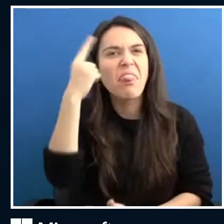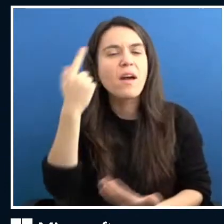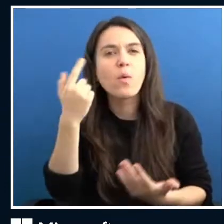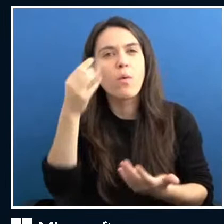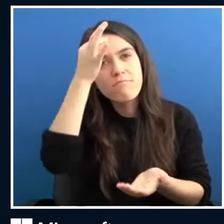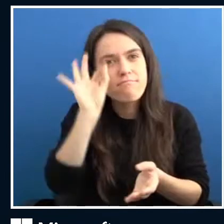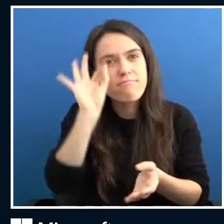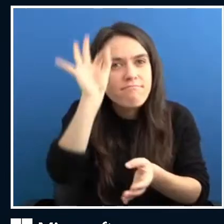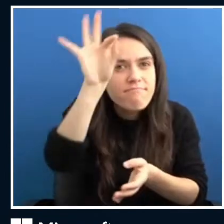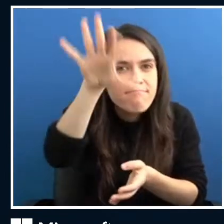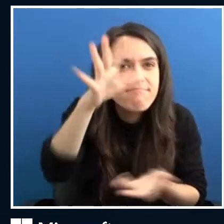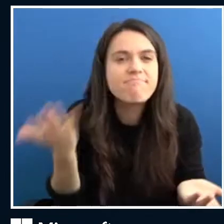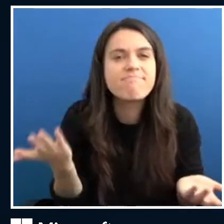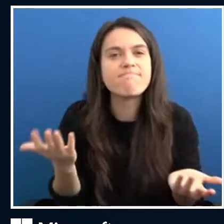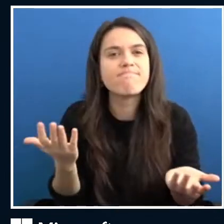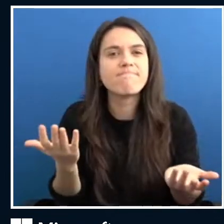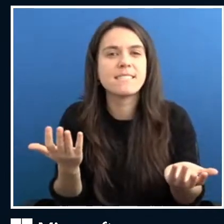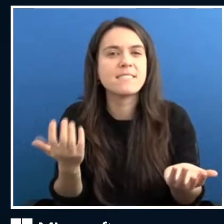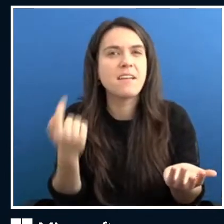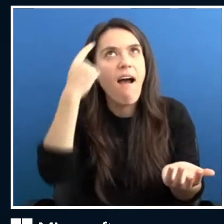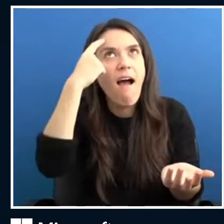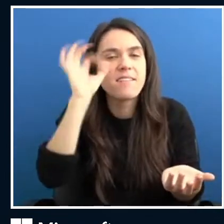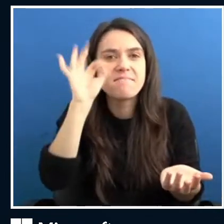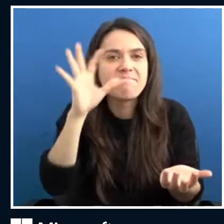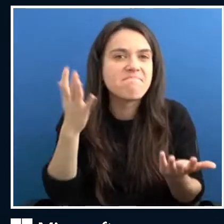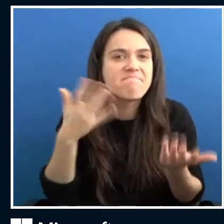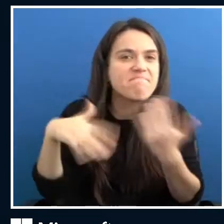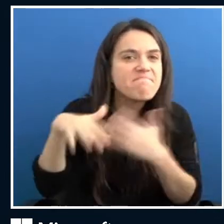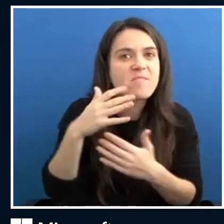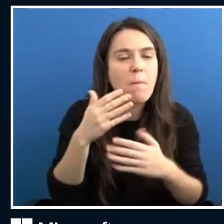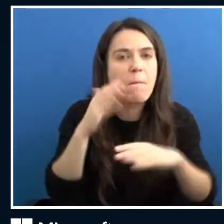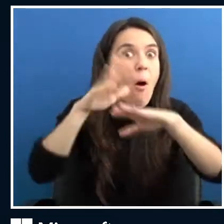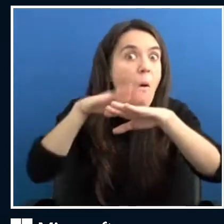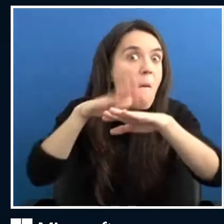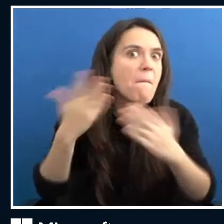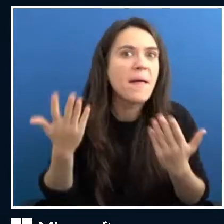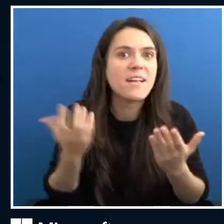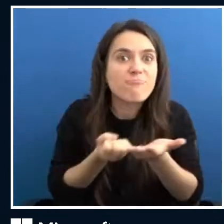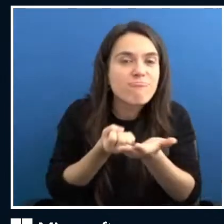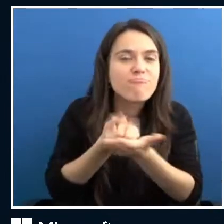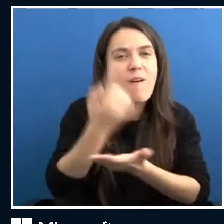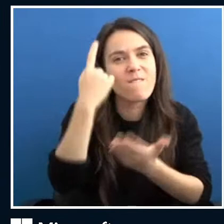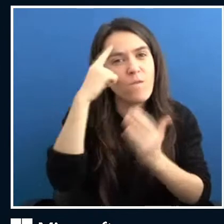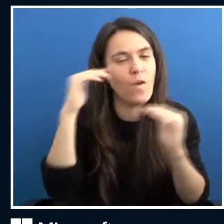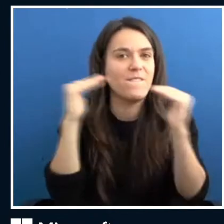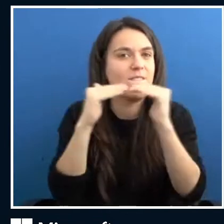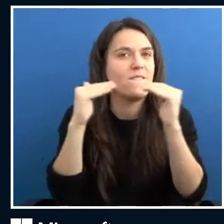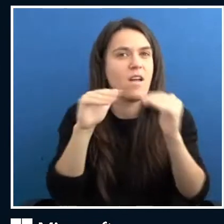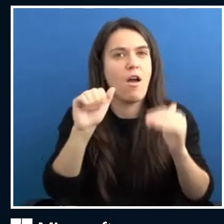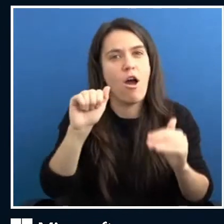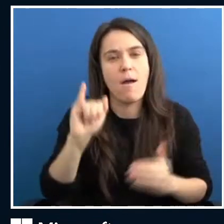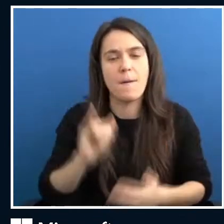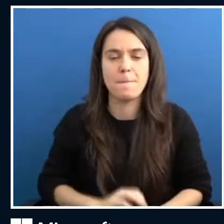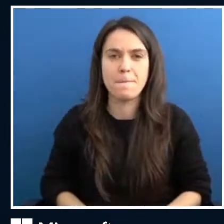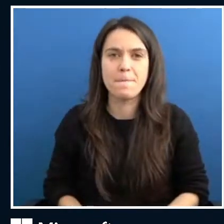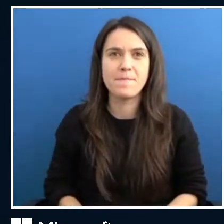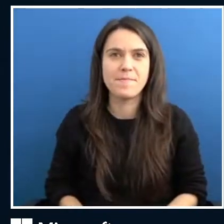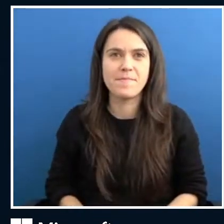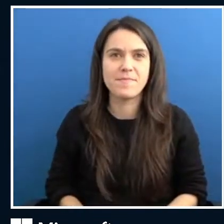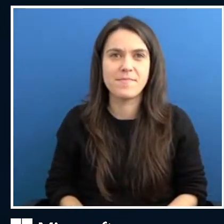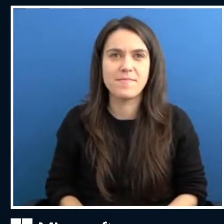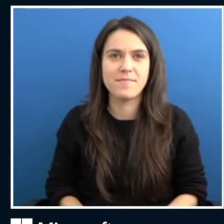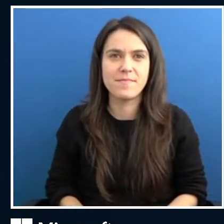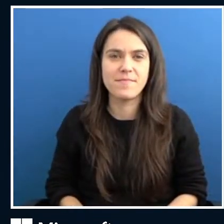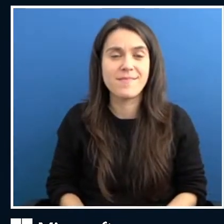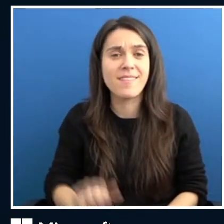advice you have for them to build unbiased or fair AI? So AI is new to all of